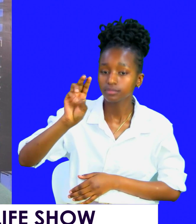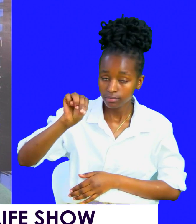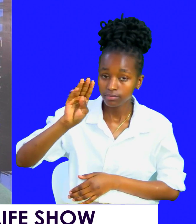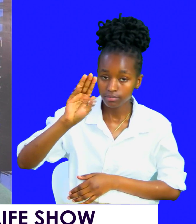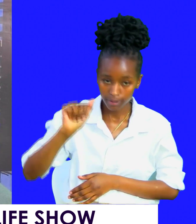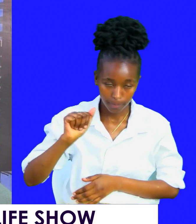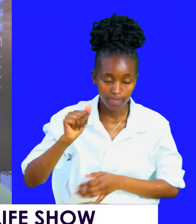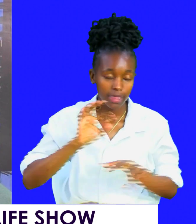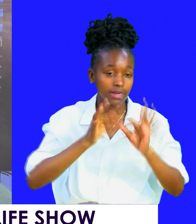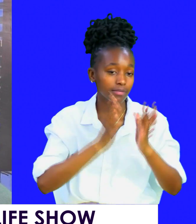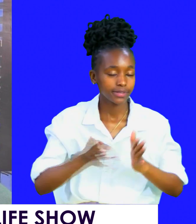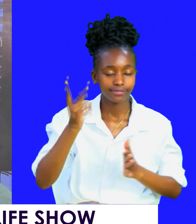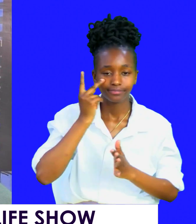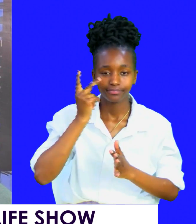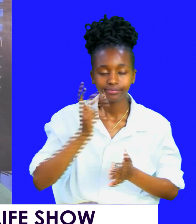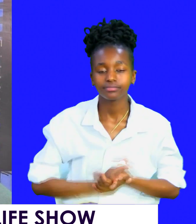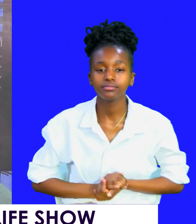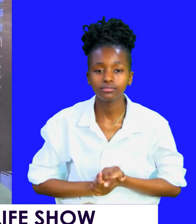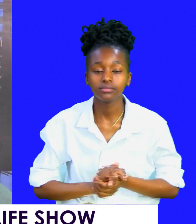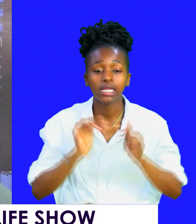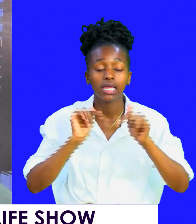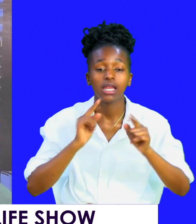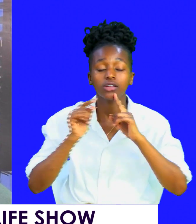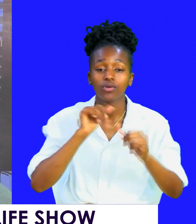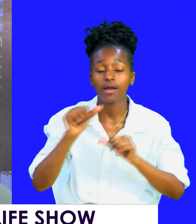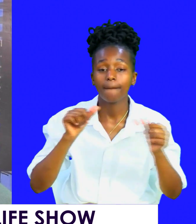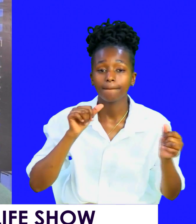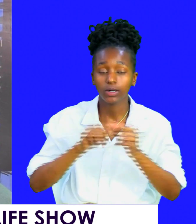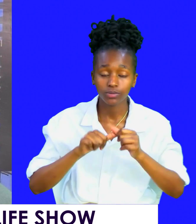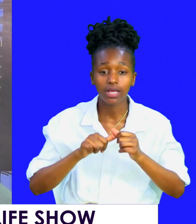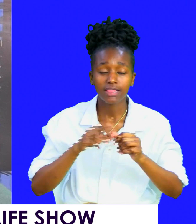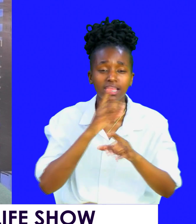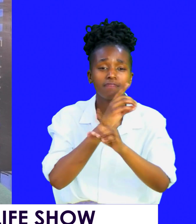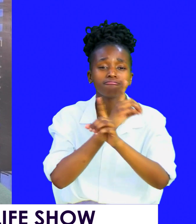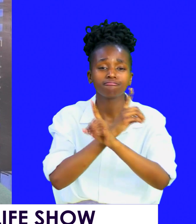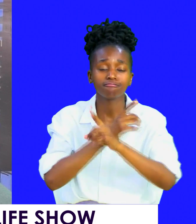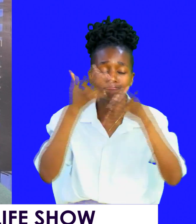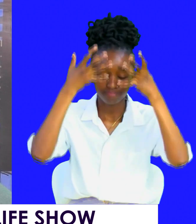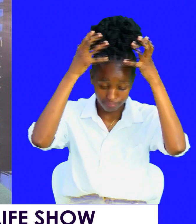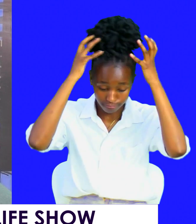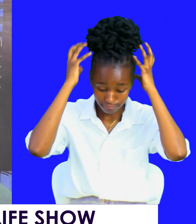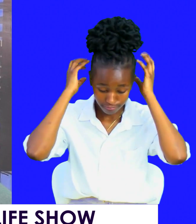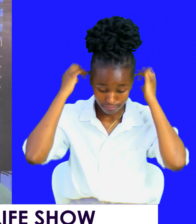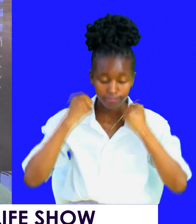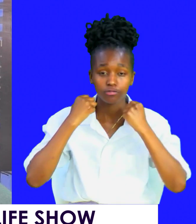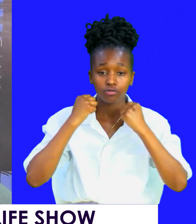Kendi. I'm talking about the helmet. Just in case you don't know what a helmet is,